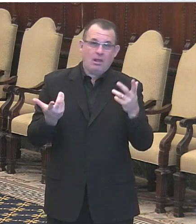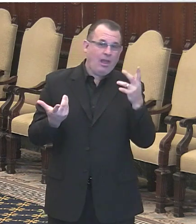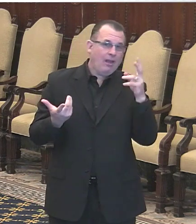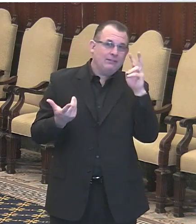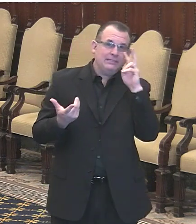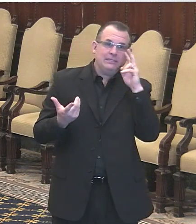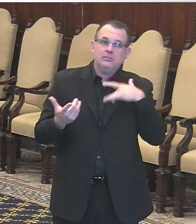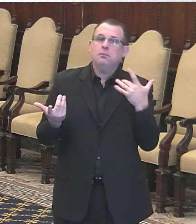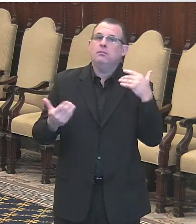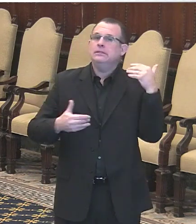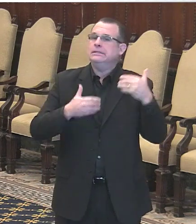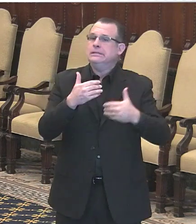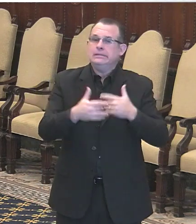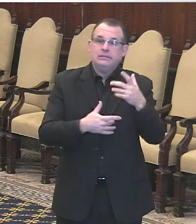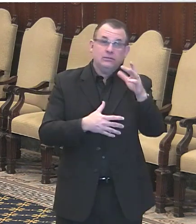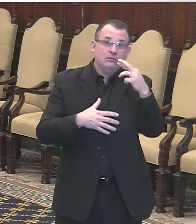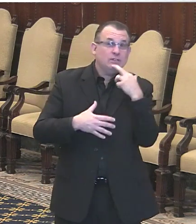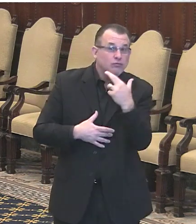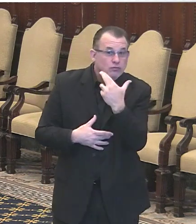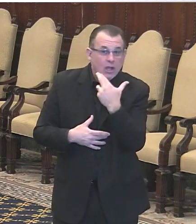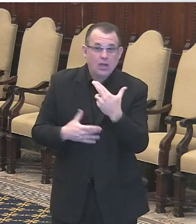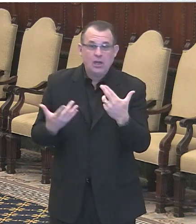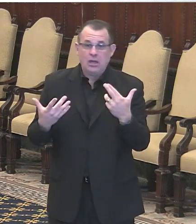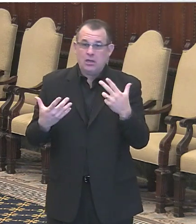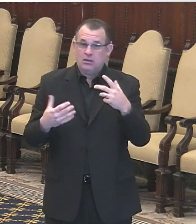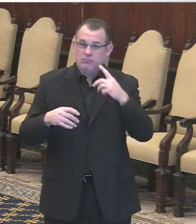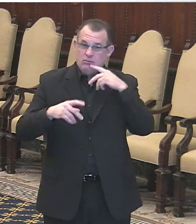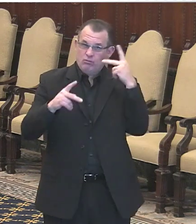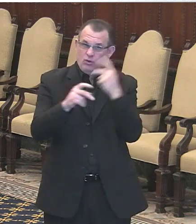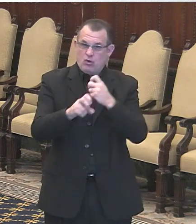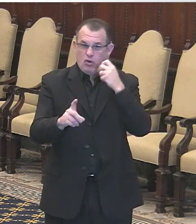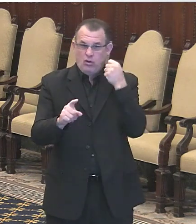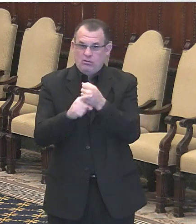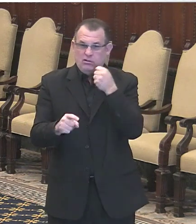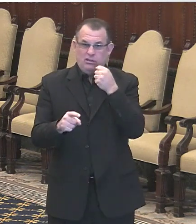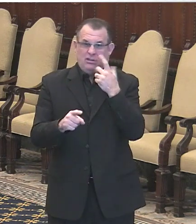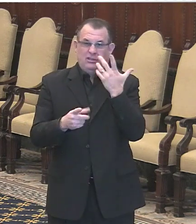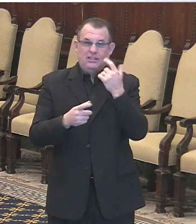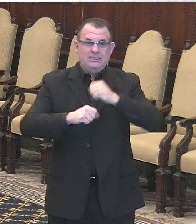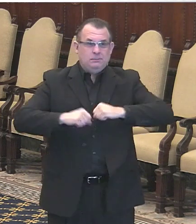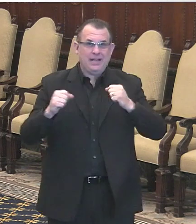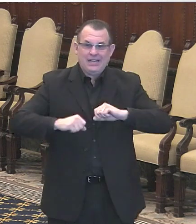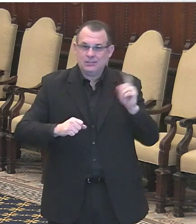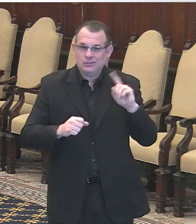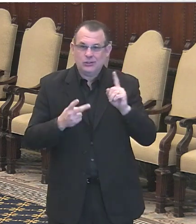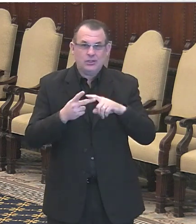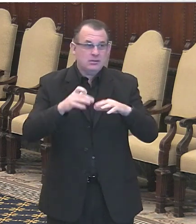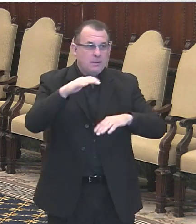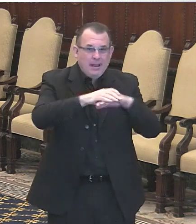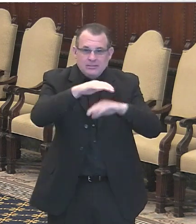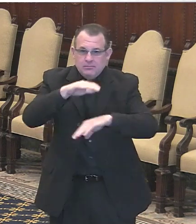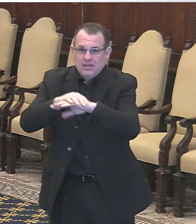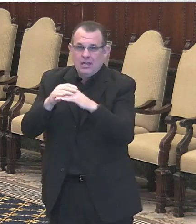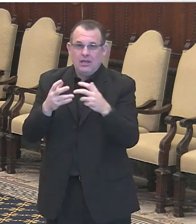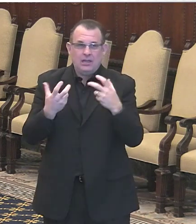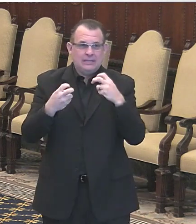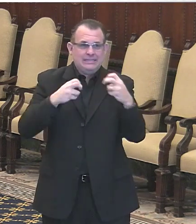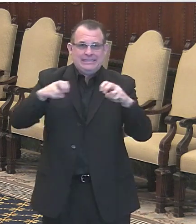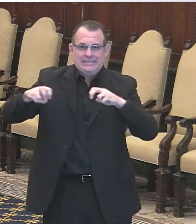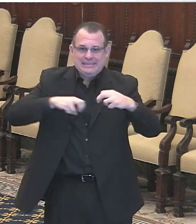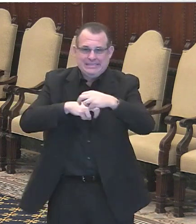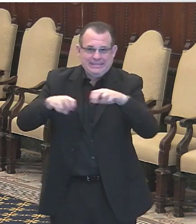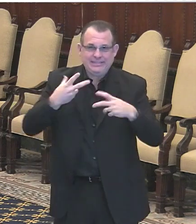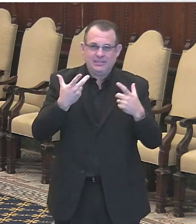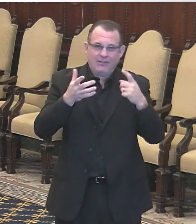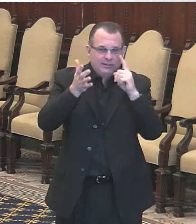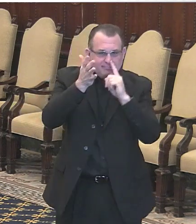The restaurant industry is even more difficult because what's the spacing, what's the capacity, all these things need to be hashed